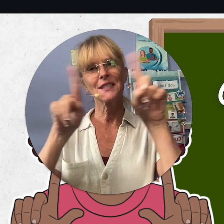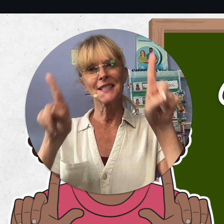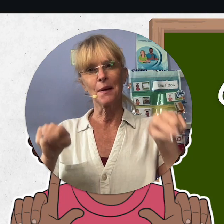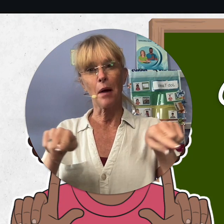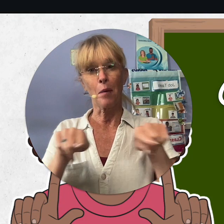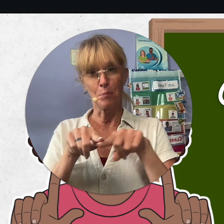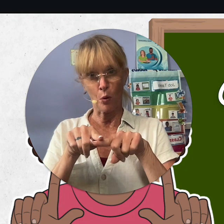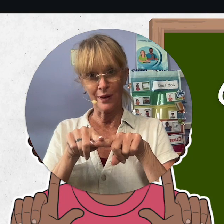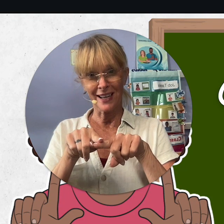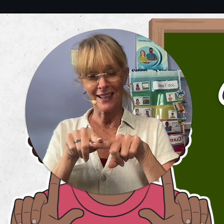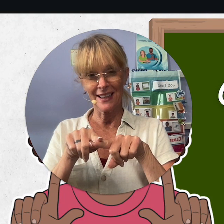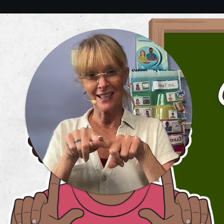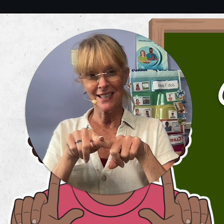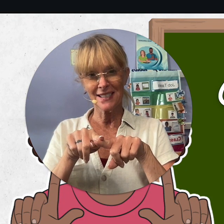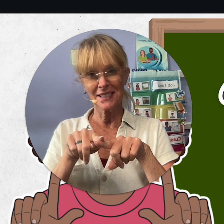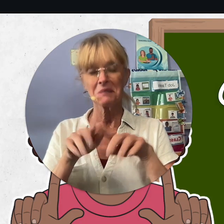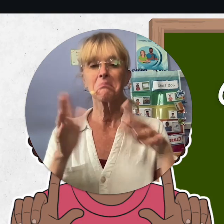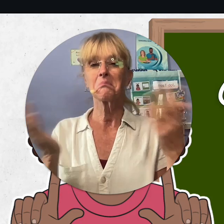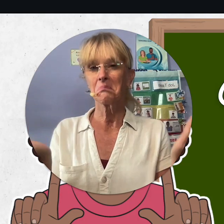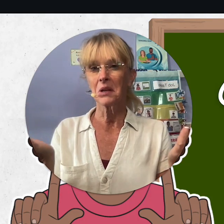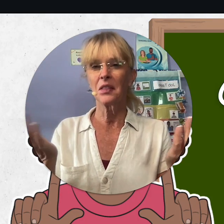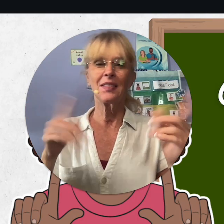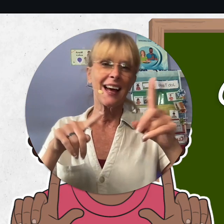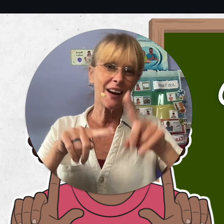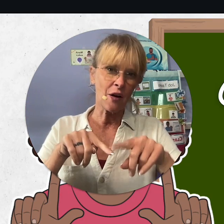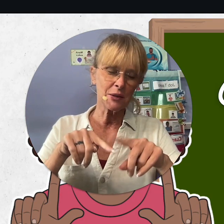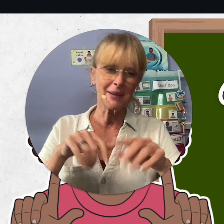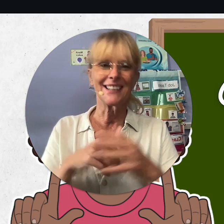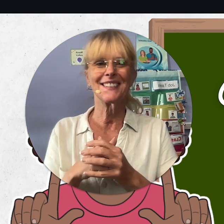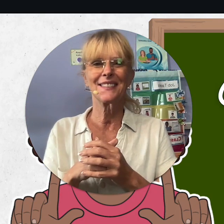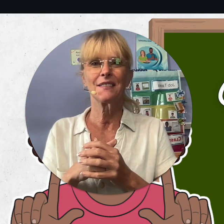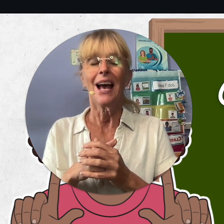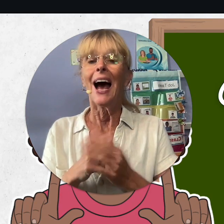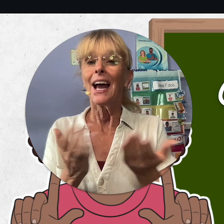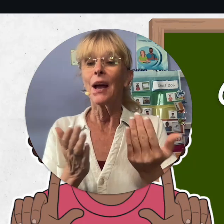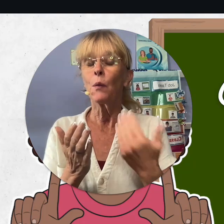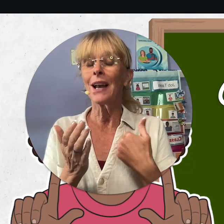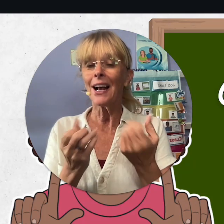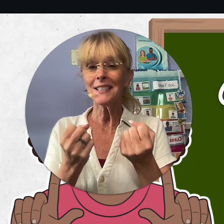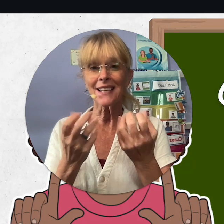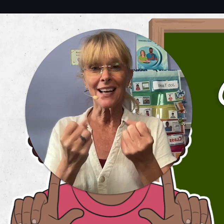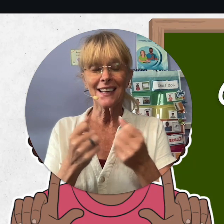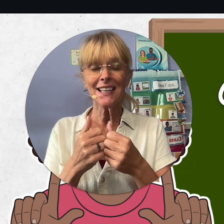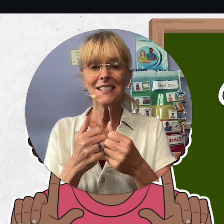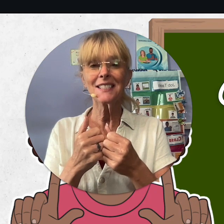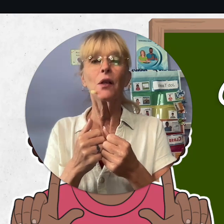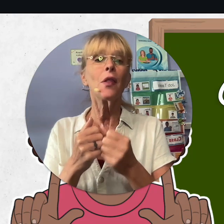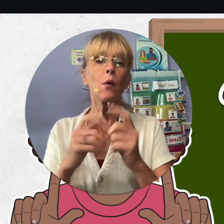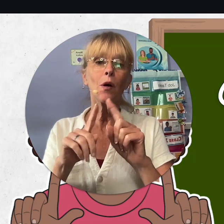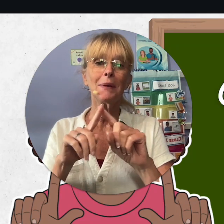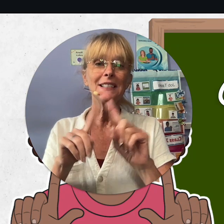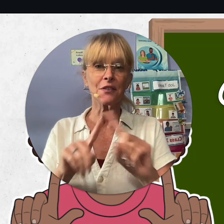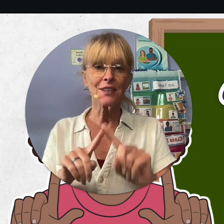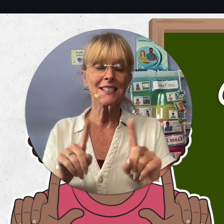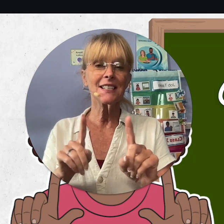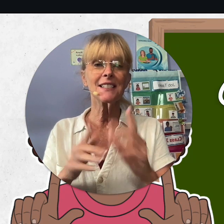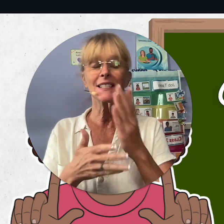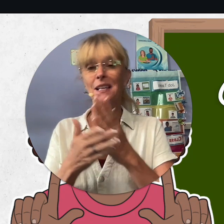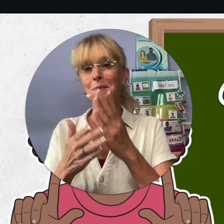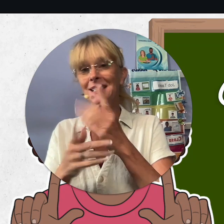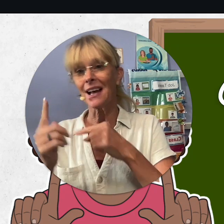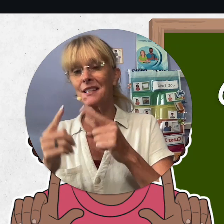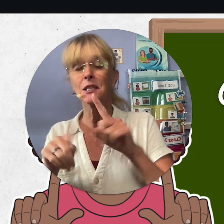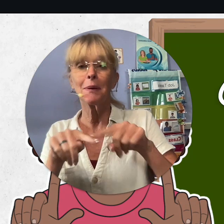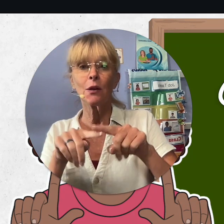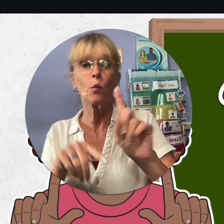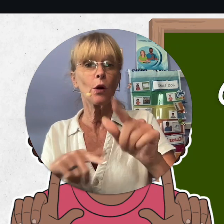Board, you can see a board like this. That all depends. When I sign these, there will be differences in